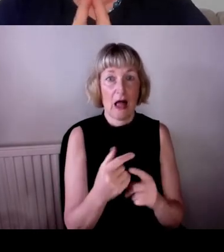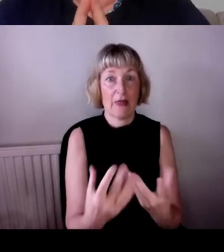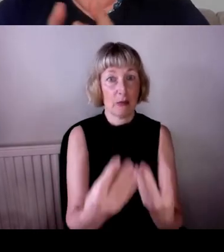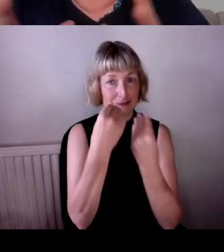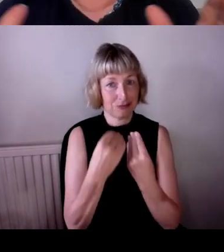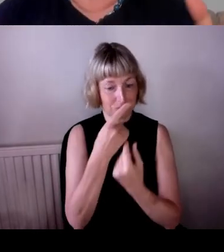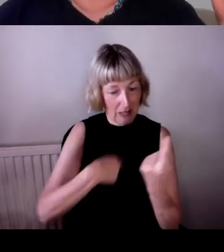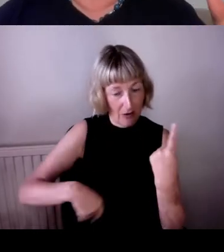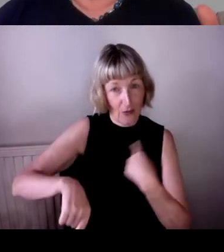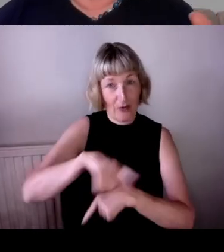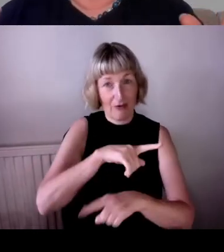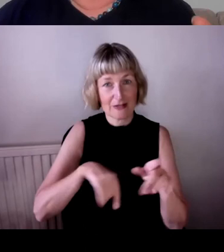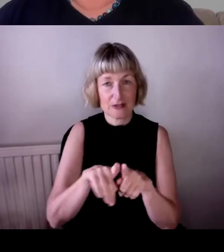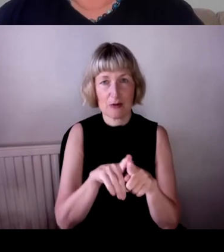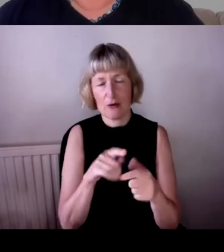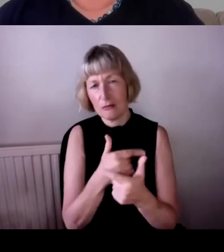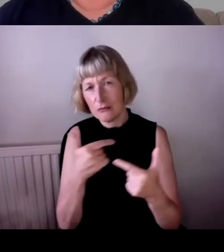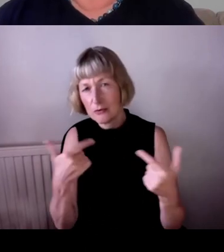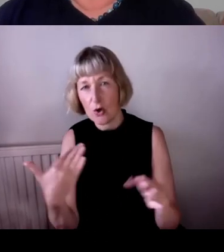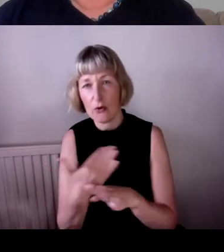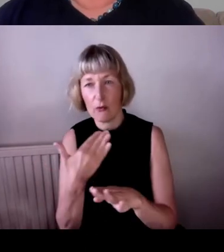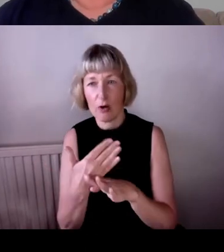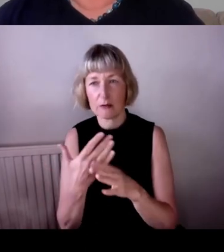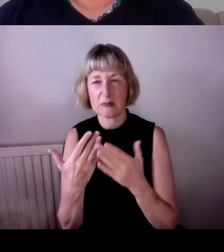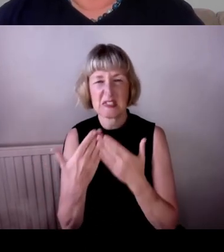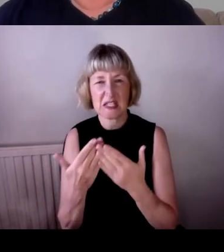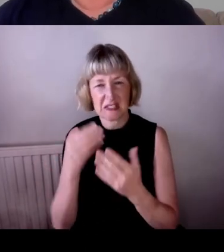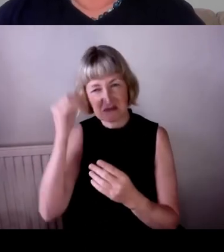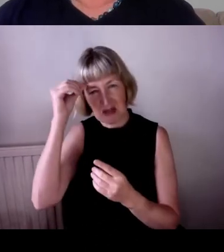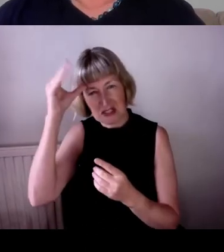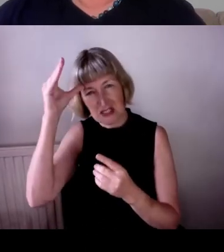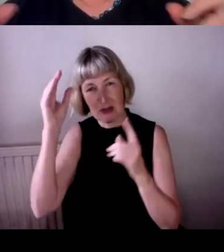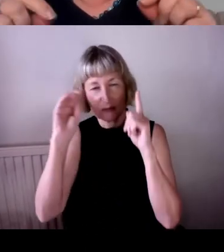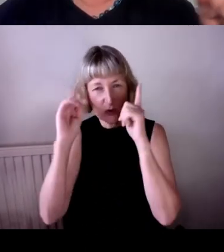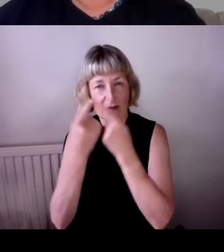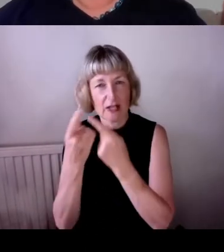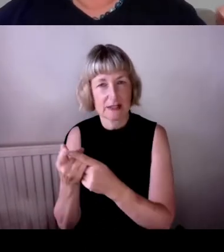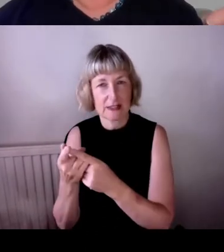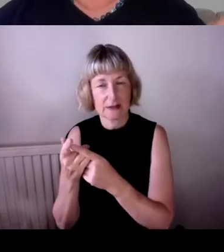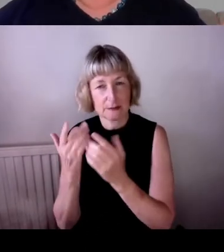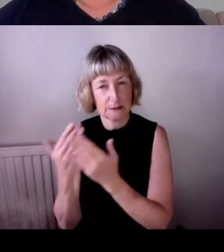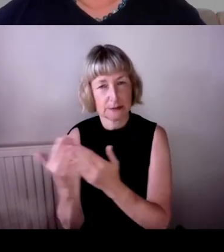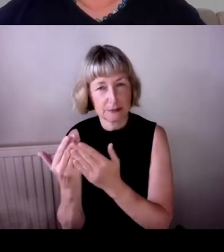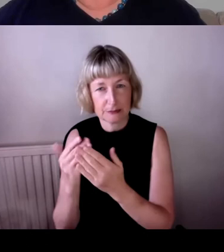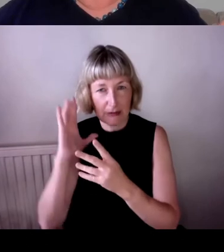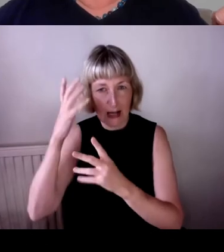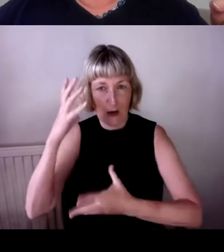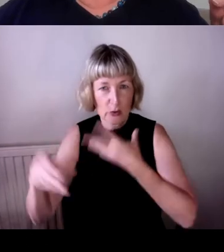doing. There's an awful lot of work that's being done in academia about description, but it's staying in